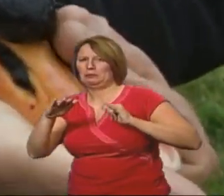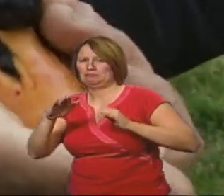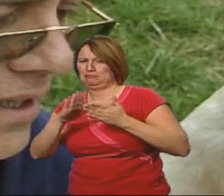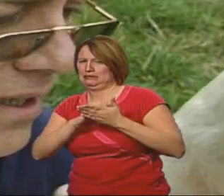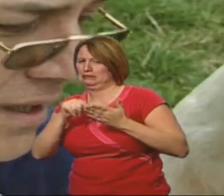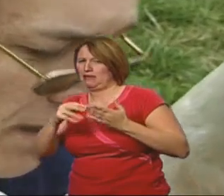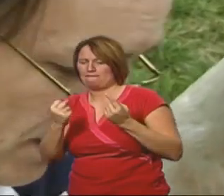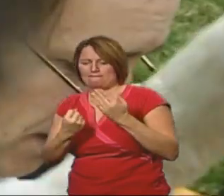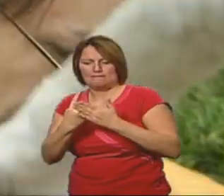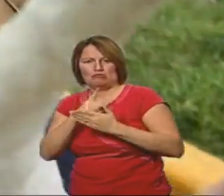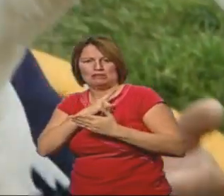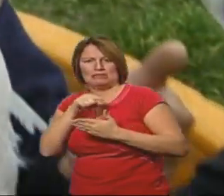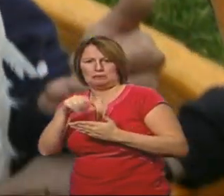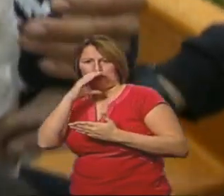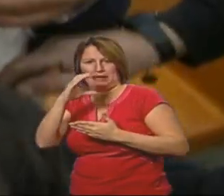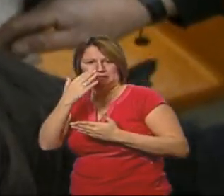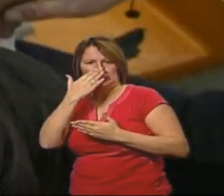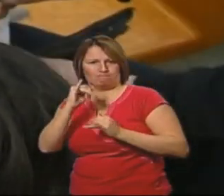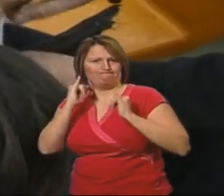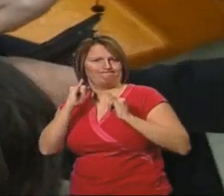hot beak is soon apparent.